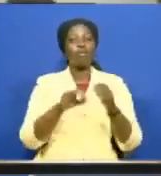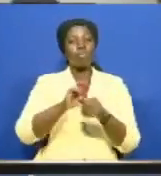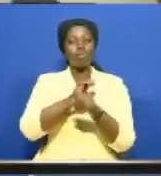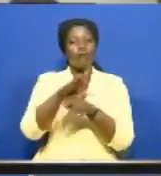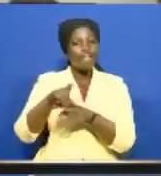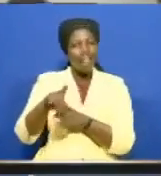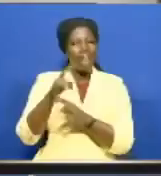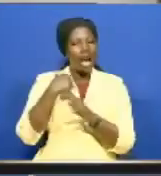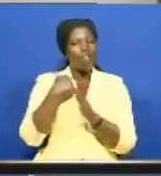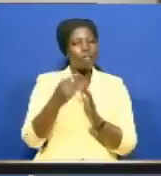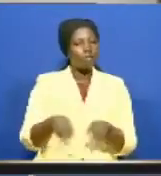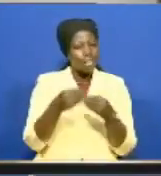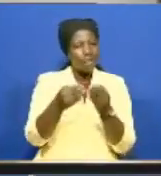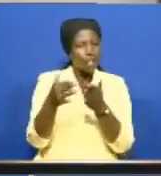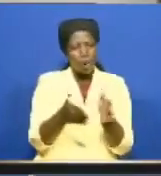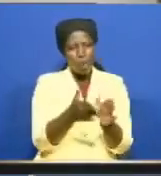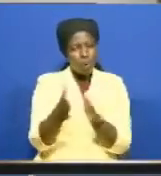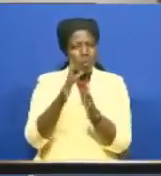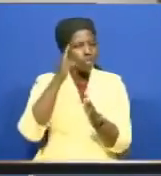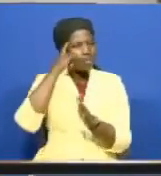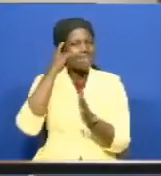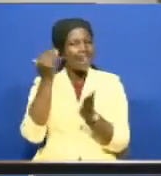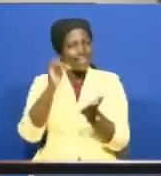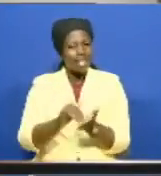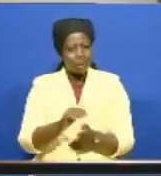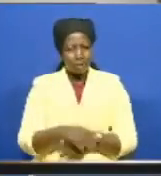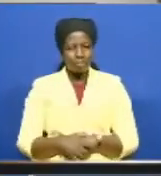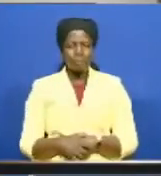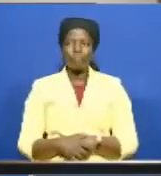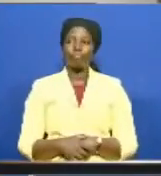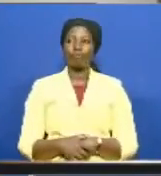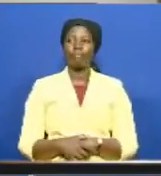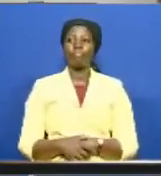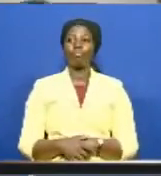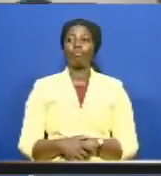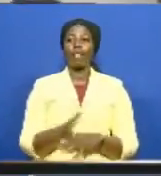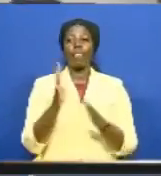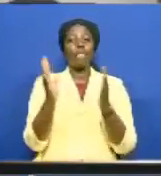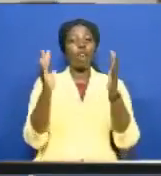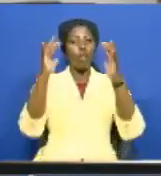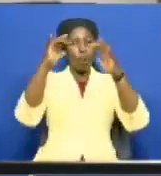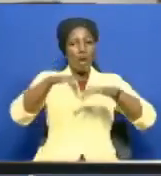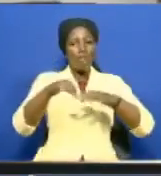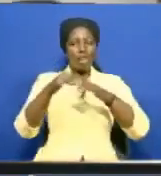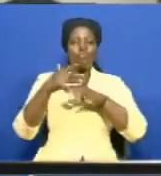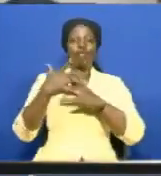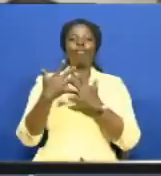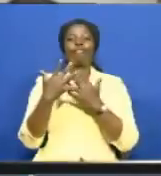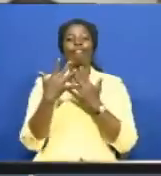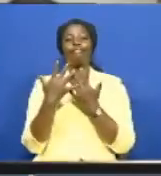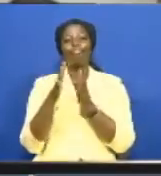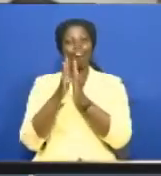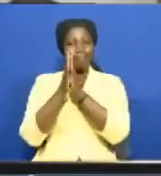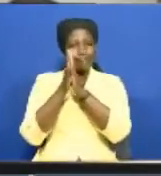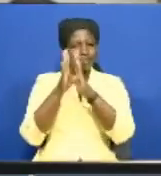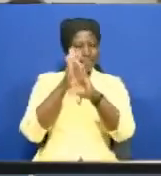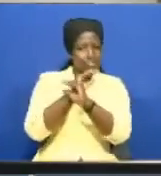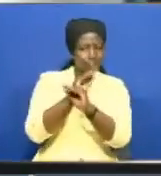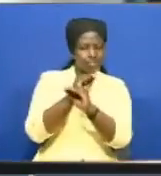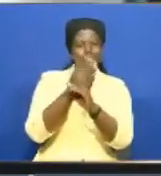had presented an opportunity to rethink humanity. The virtual conference was organized by the Universal Peace Federation,